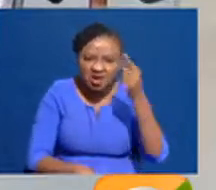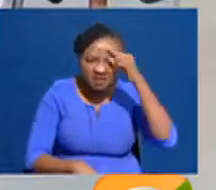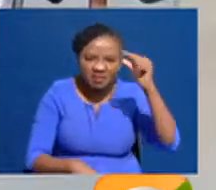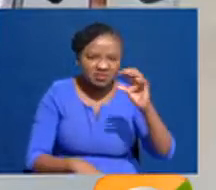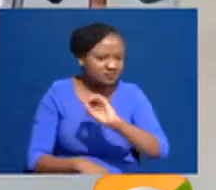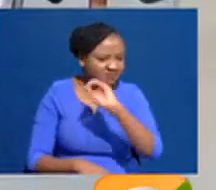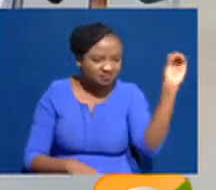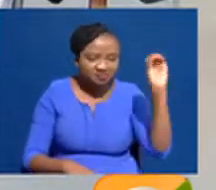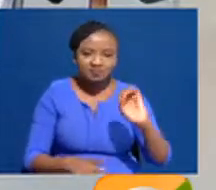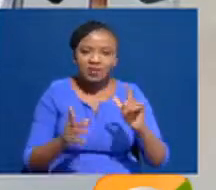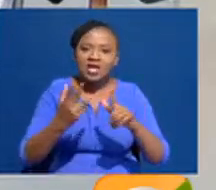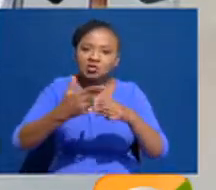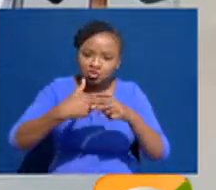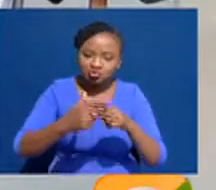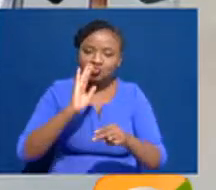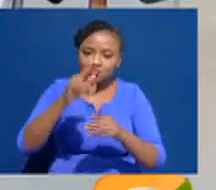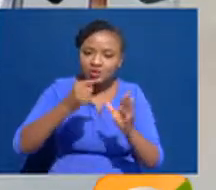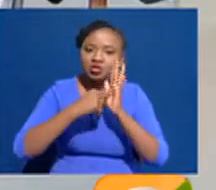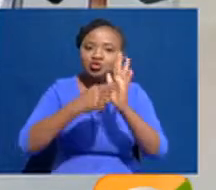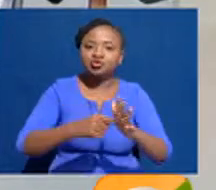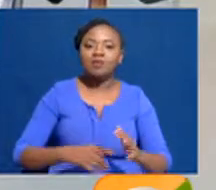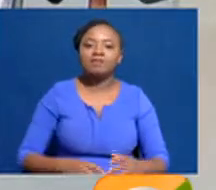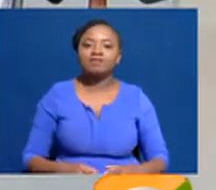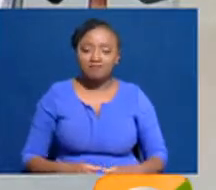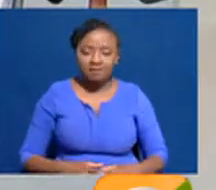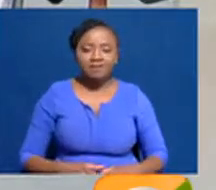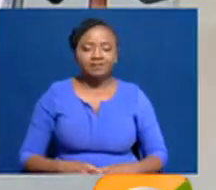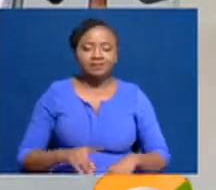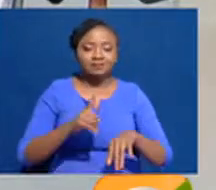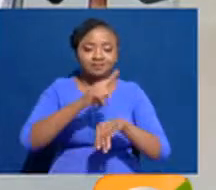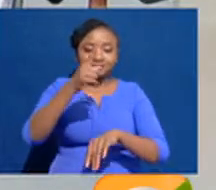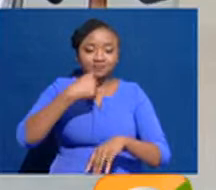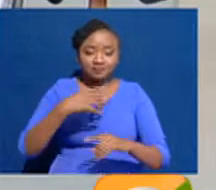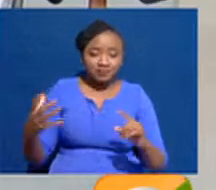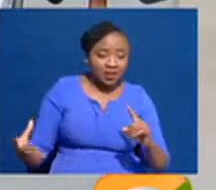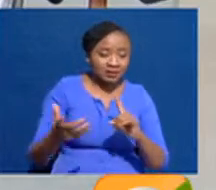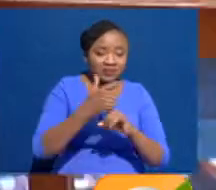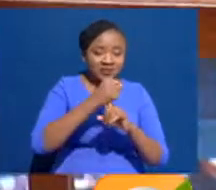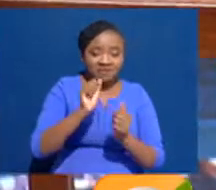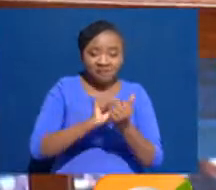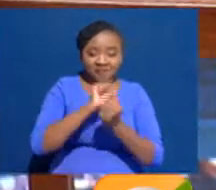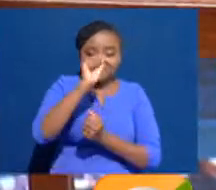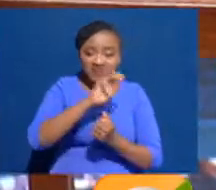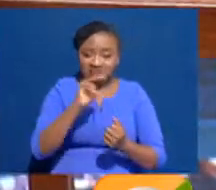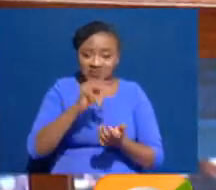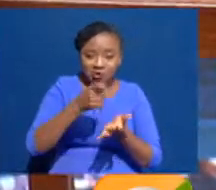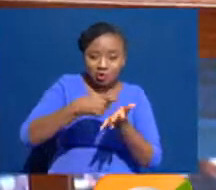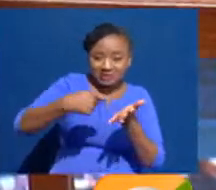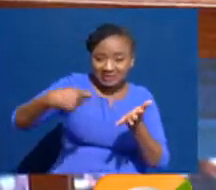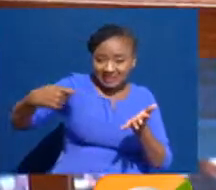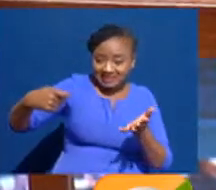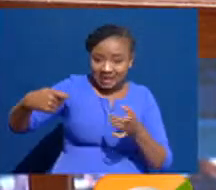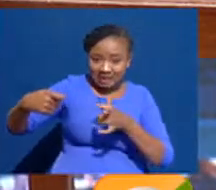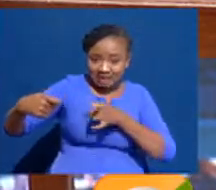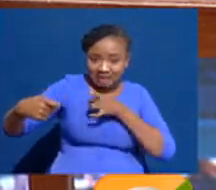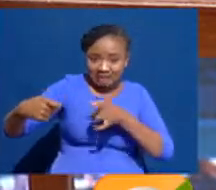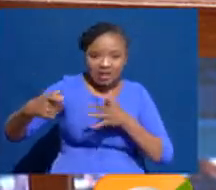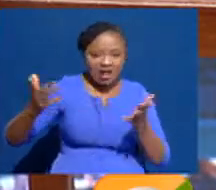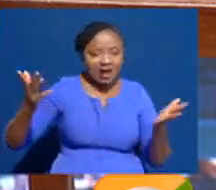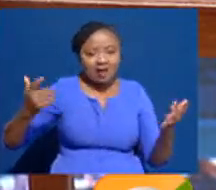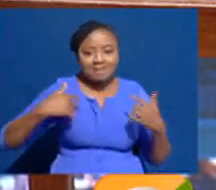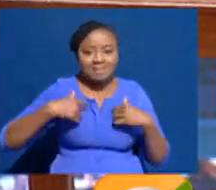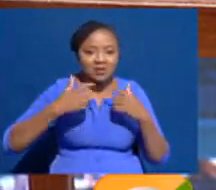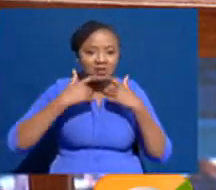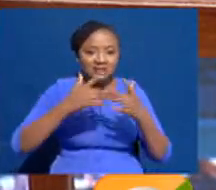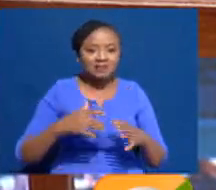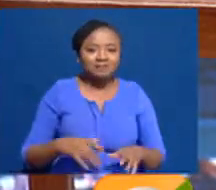will prove that it's a legitimate government. The moment we hit 15 million signatures, then I would not even have to convince you.